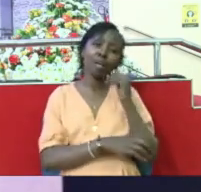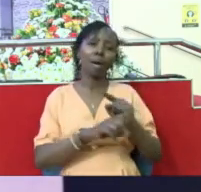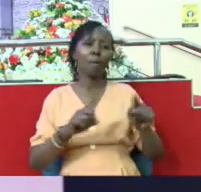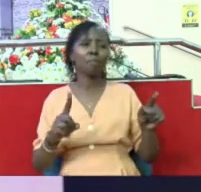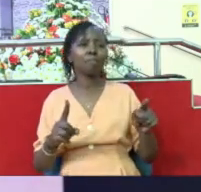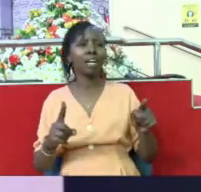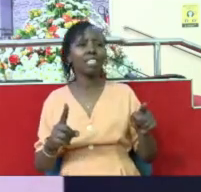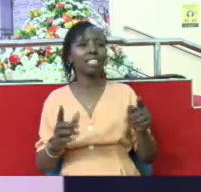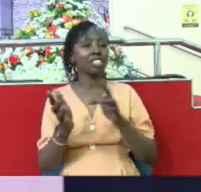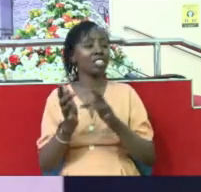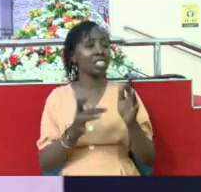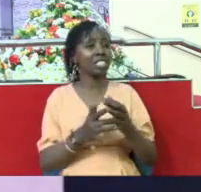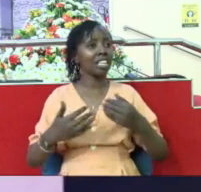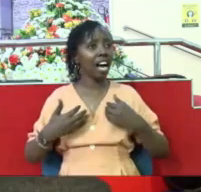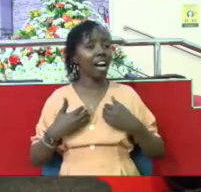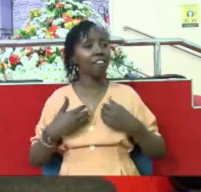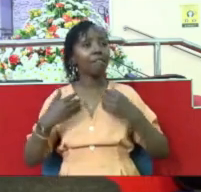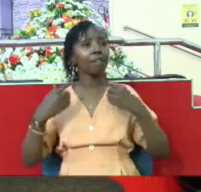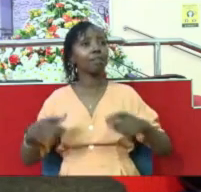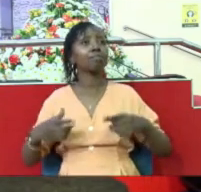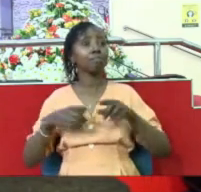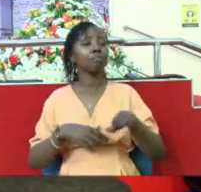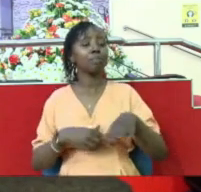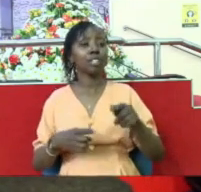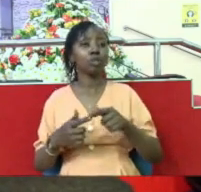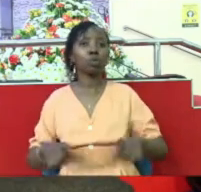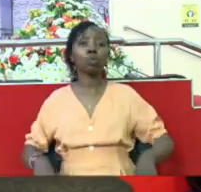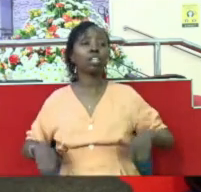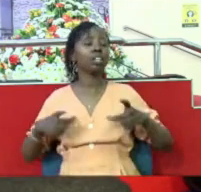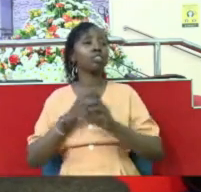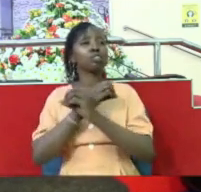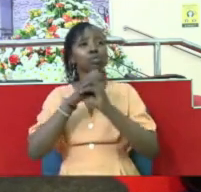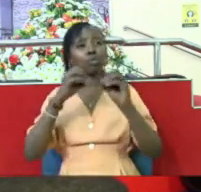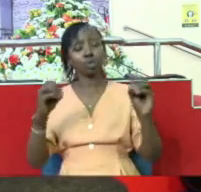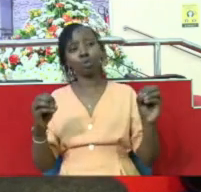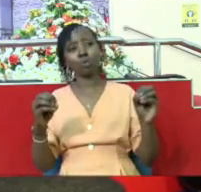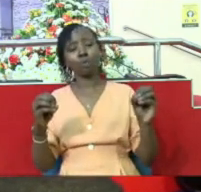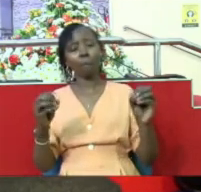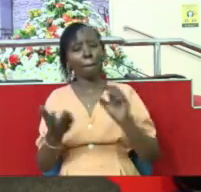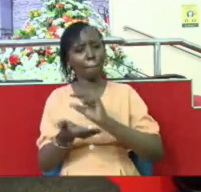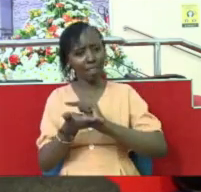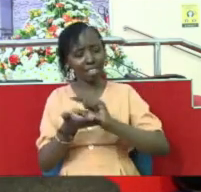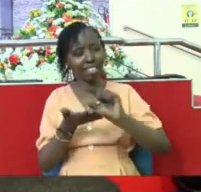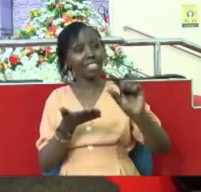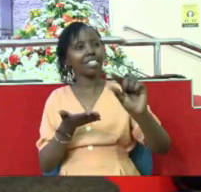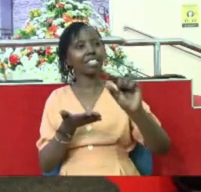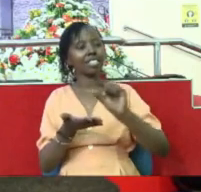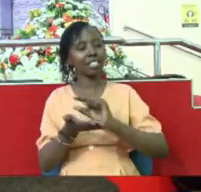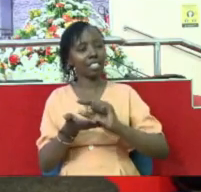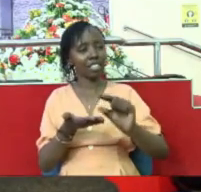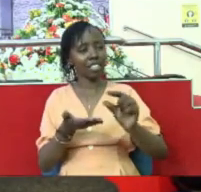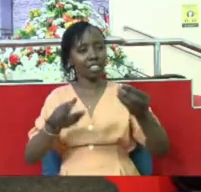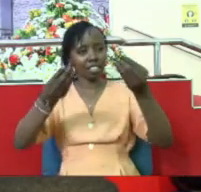his head. He loved me. Grace. Neema. Grace. Neema. Grace. Neema. We